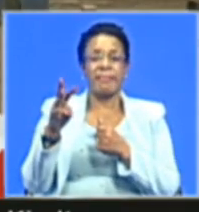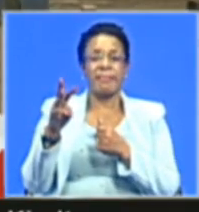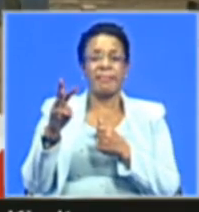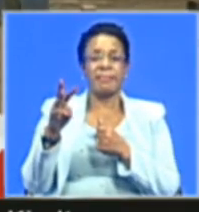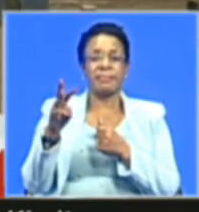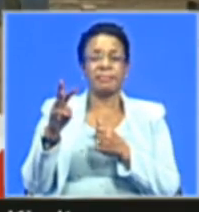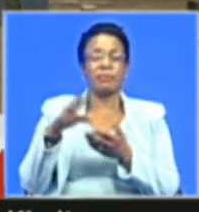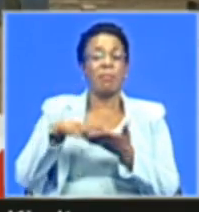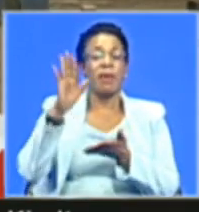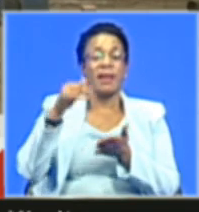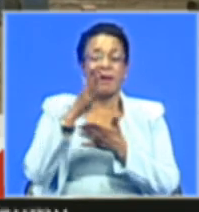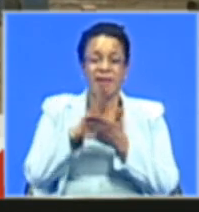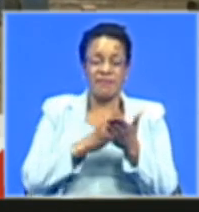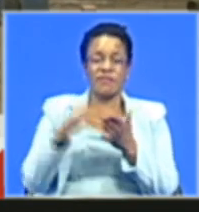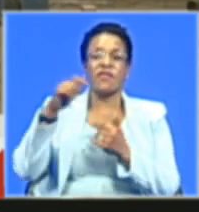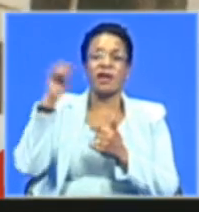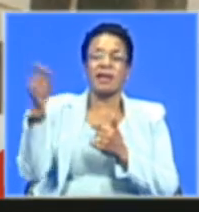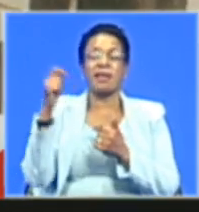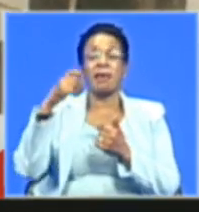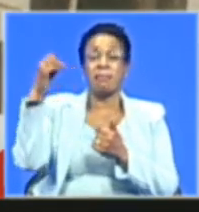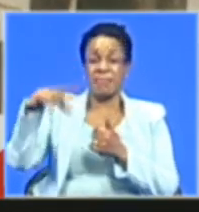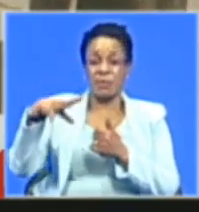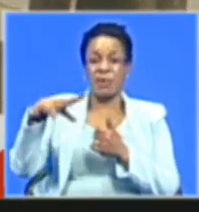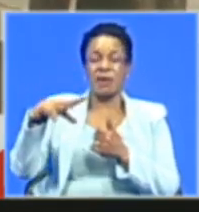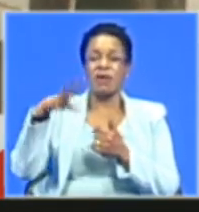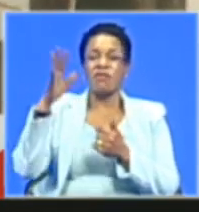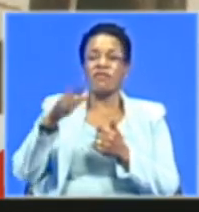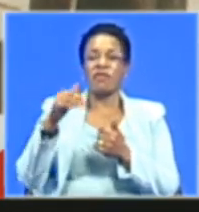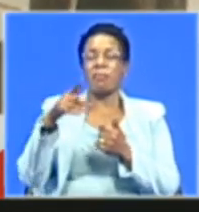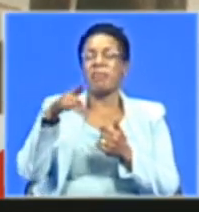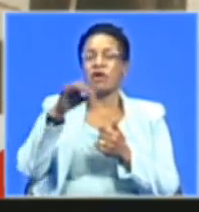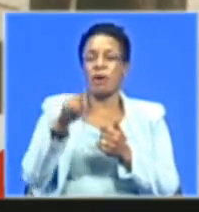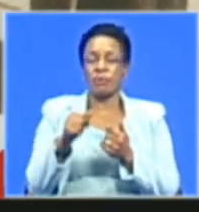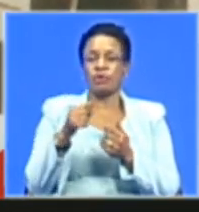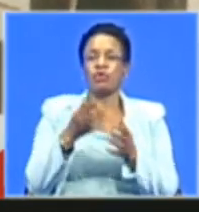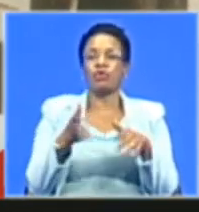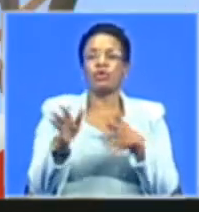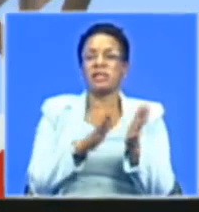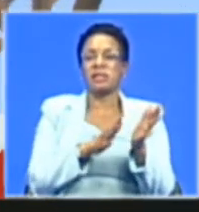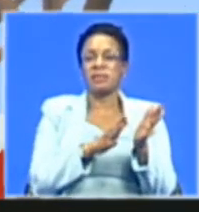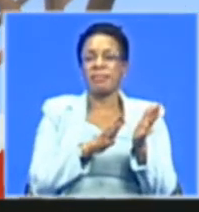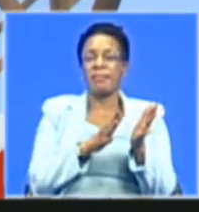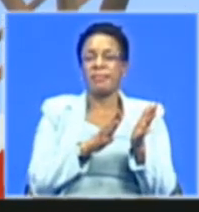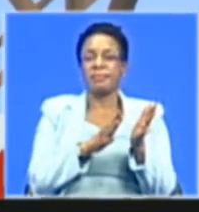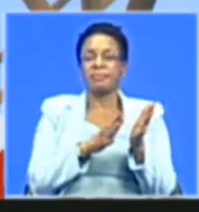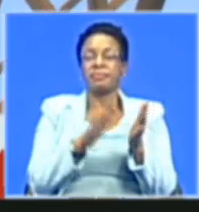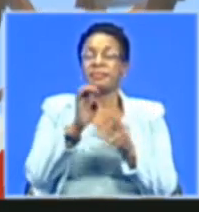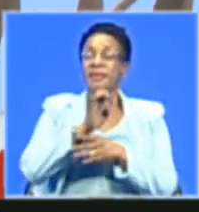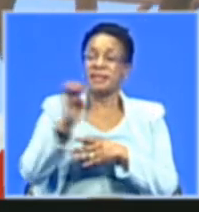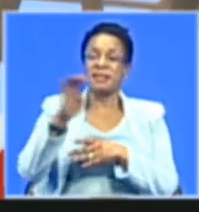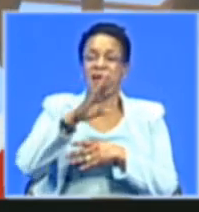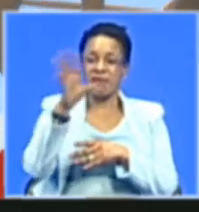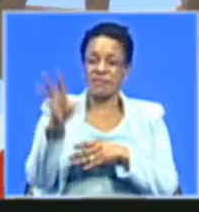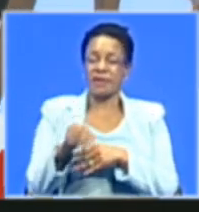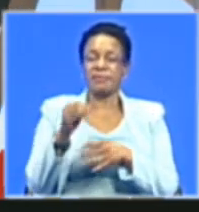More than half of Kenya's energy is derived from renewable sources. The Eastern Africa